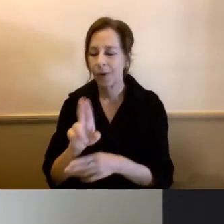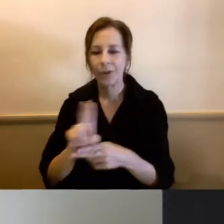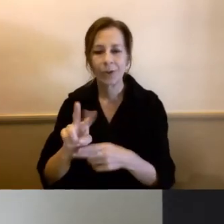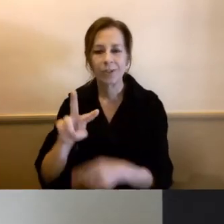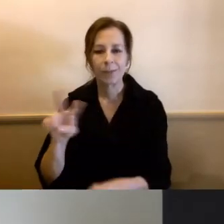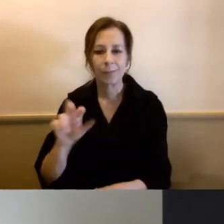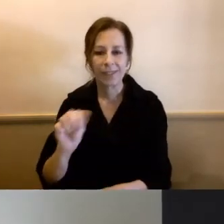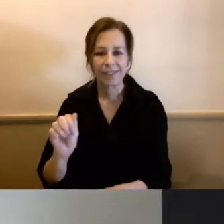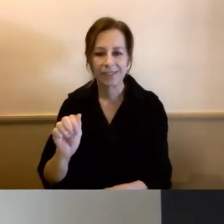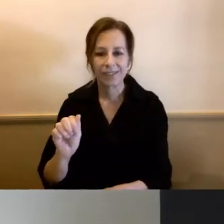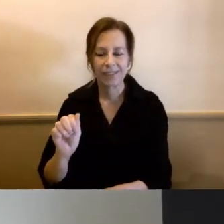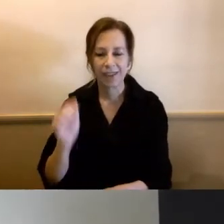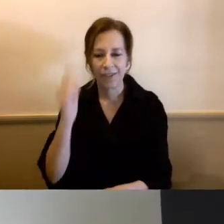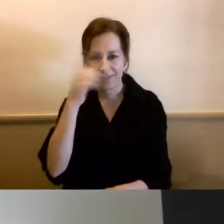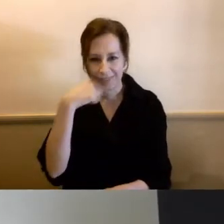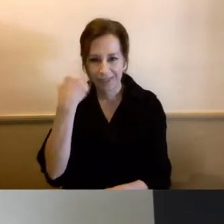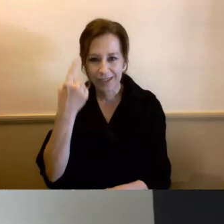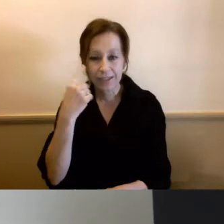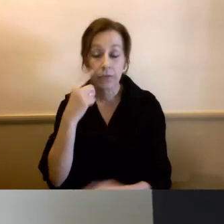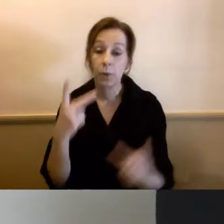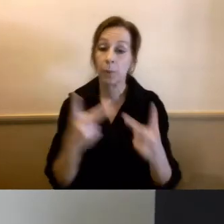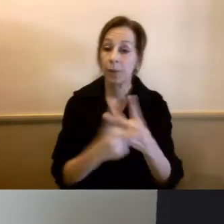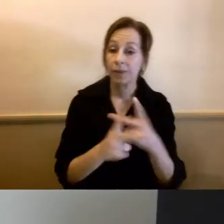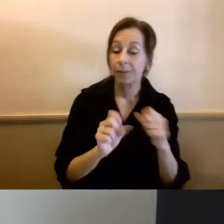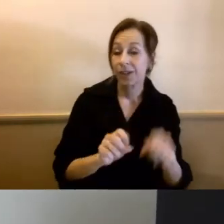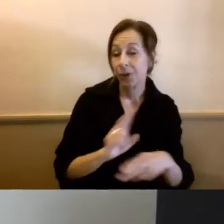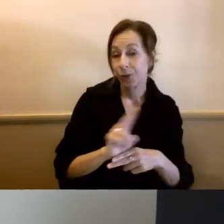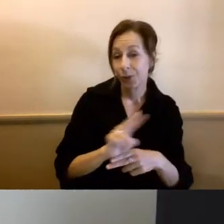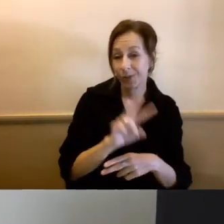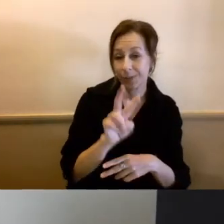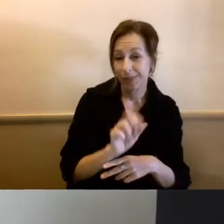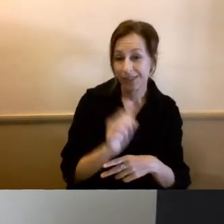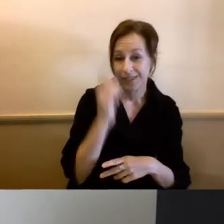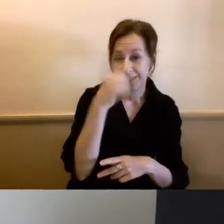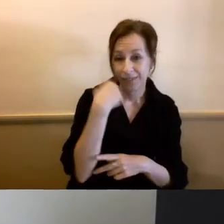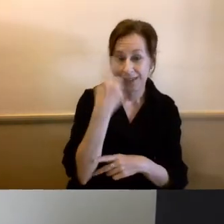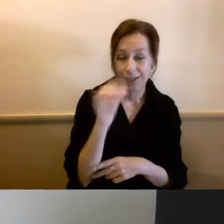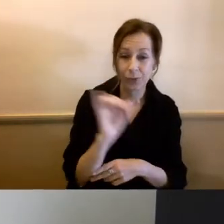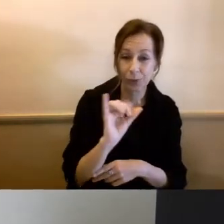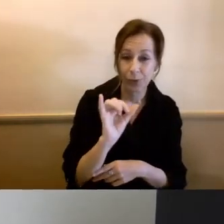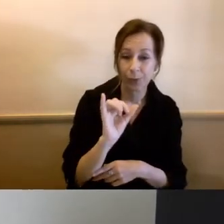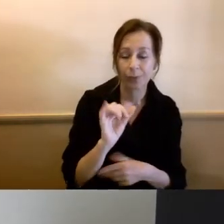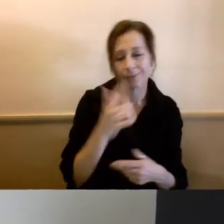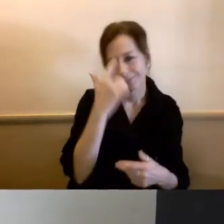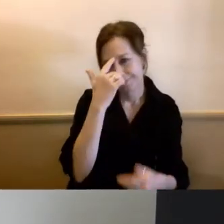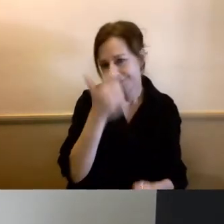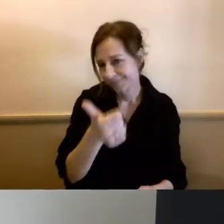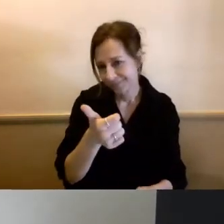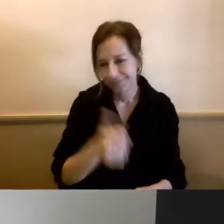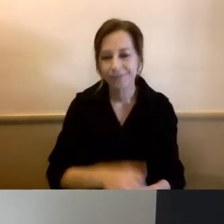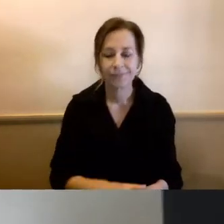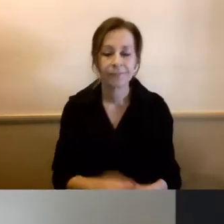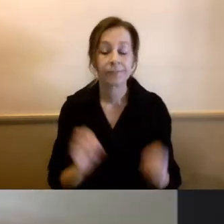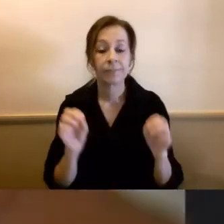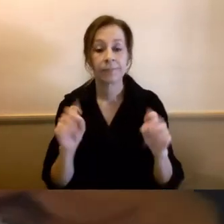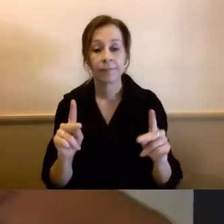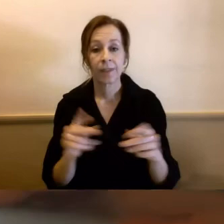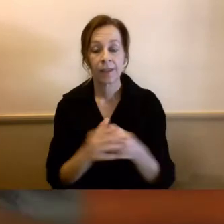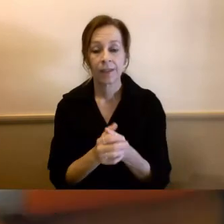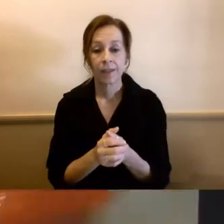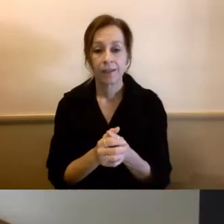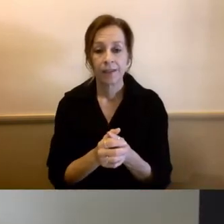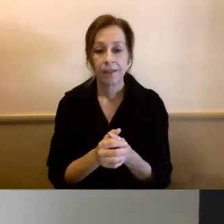pizza face. On the last one for multiplying, I could have also used pizza face. It's up to you.